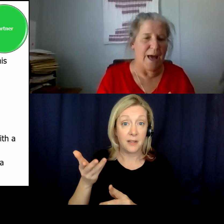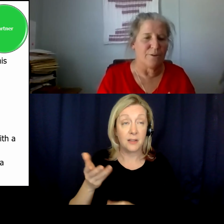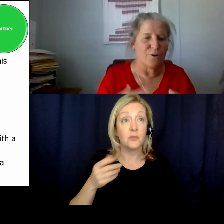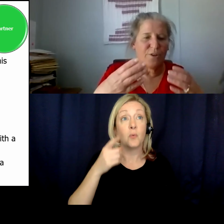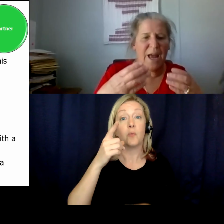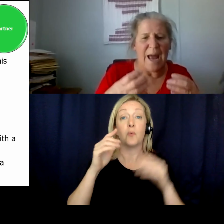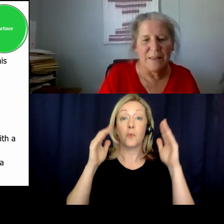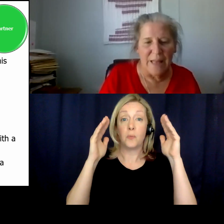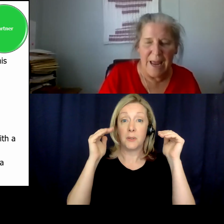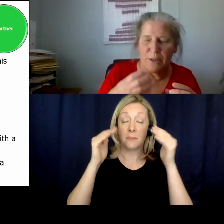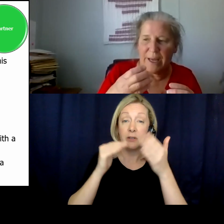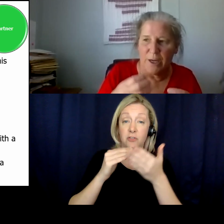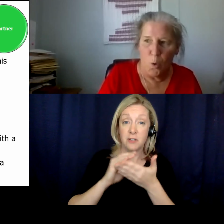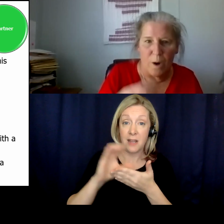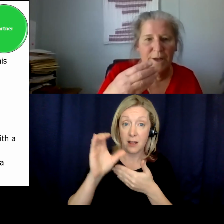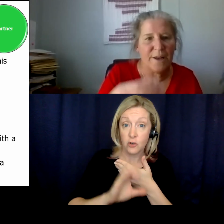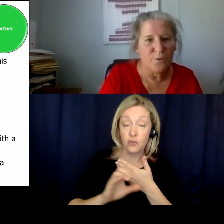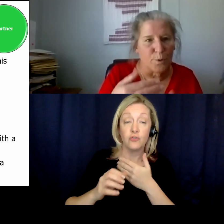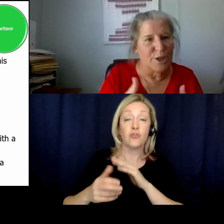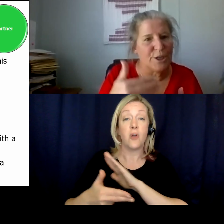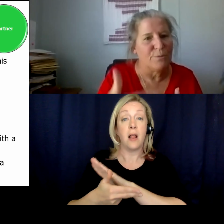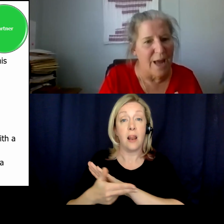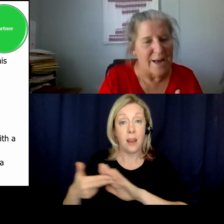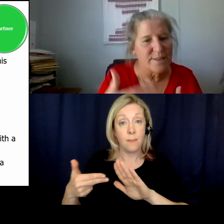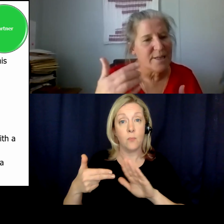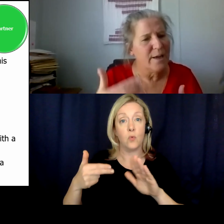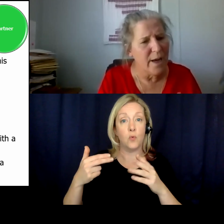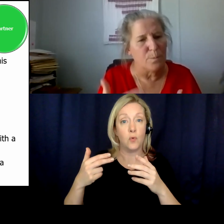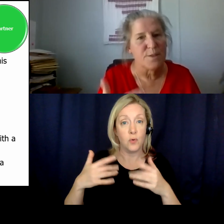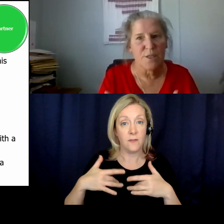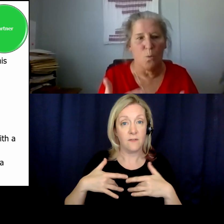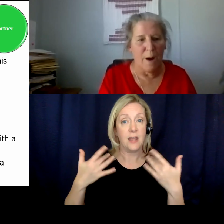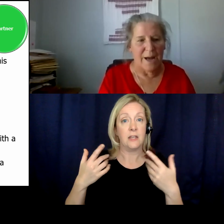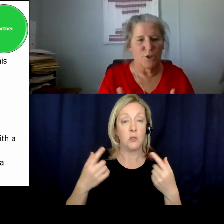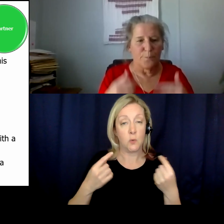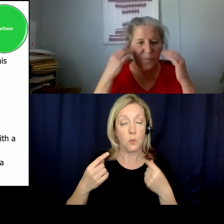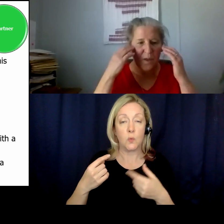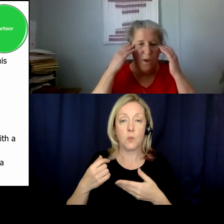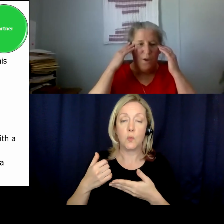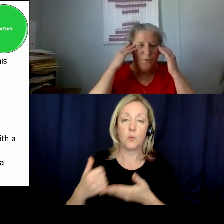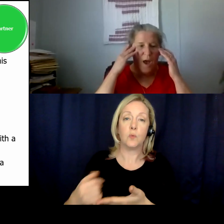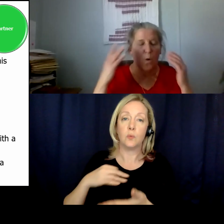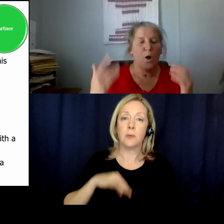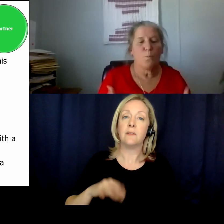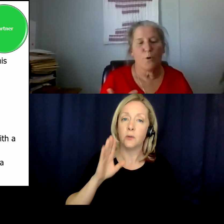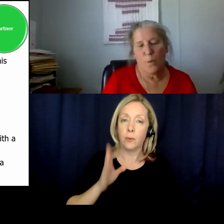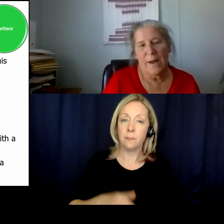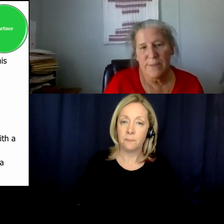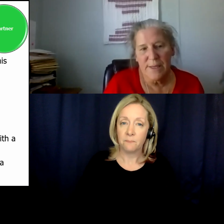anticipation calendars and labeling what it is we're going to do next helps so much.